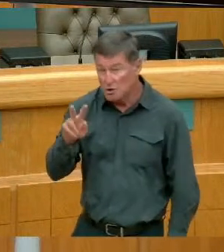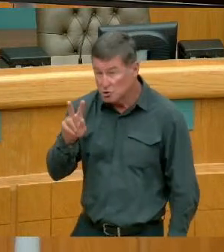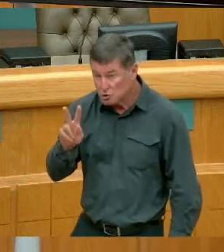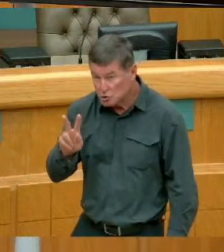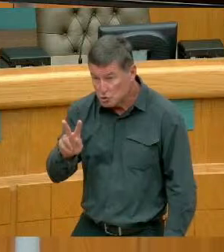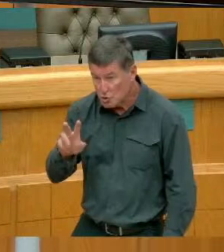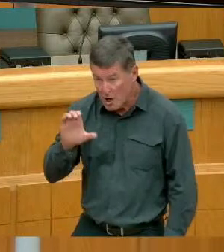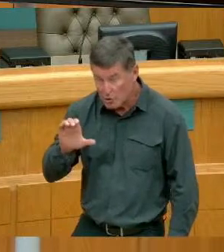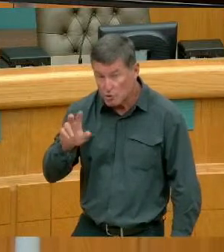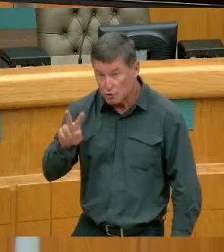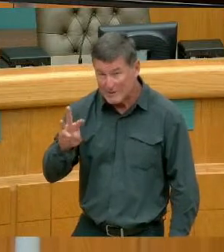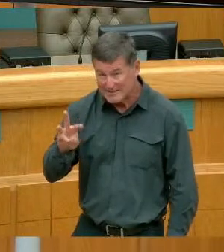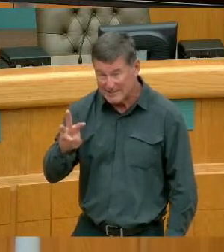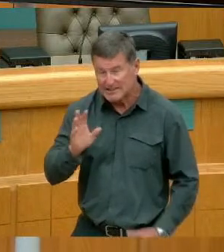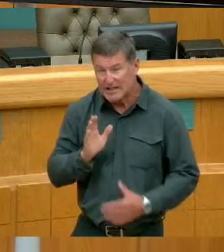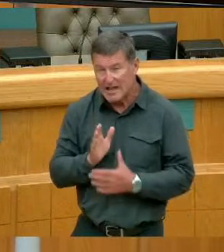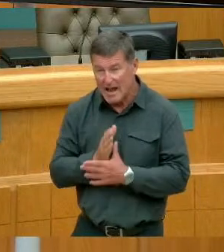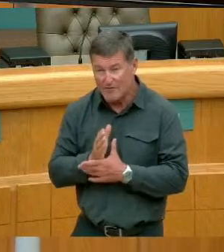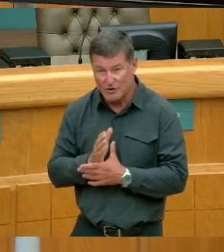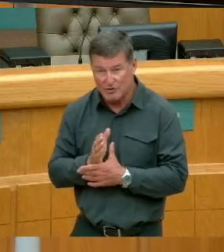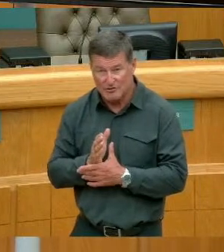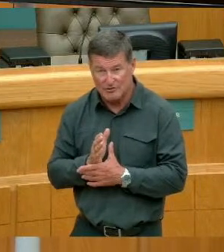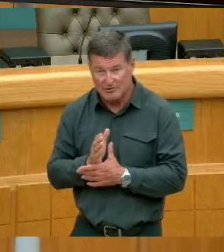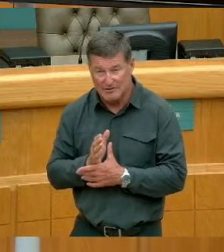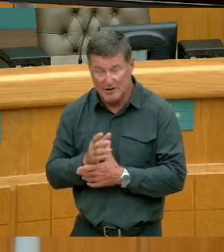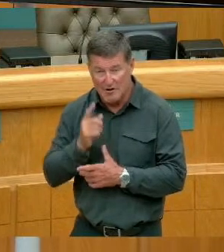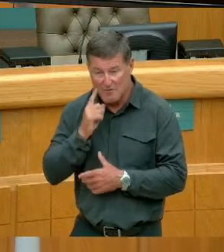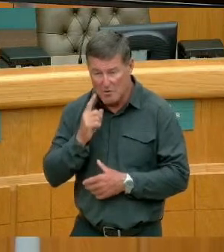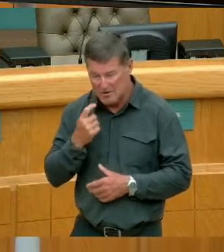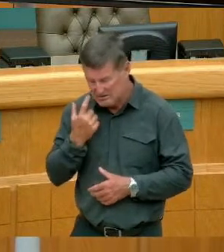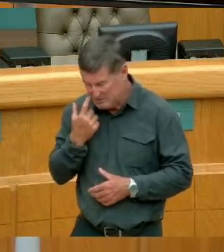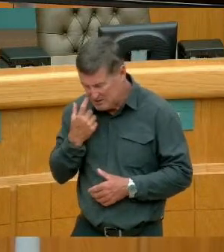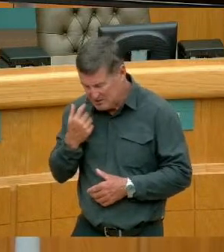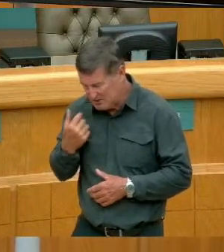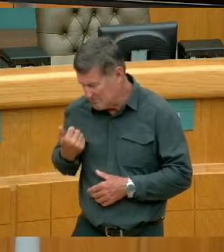226 on average per day the last couple of days.